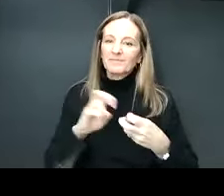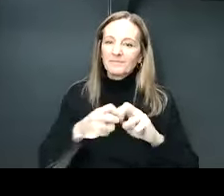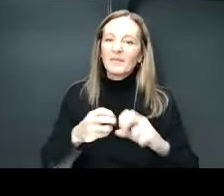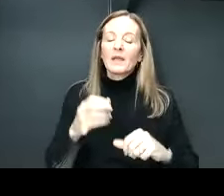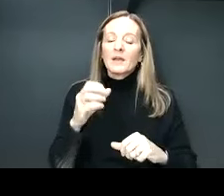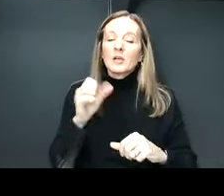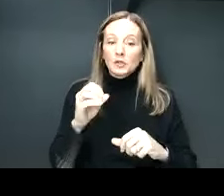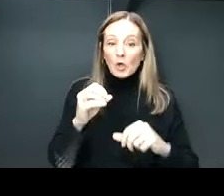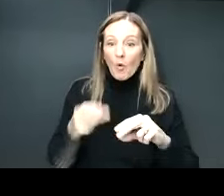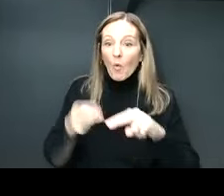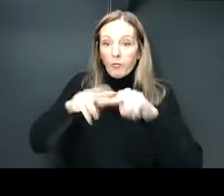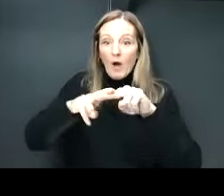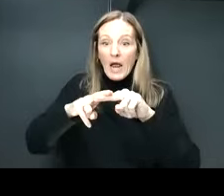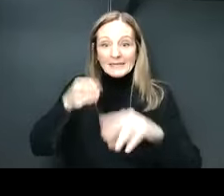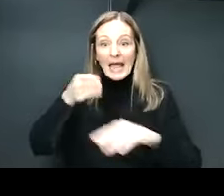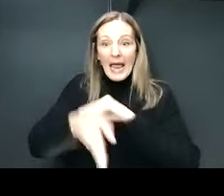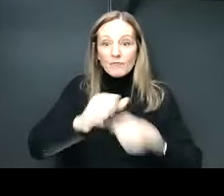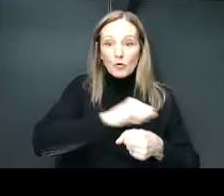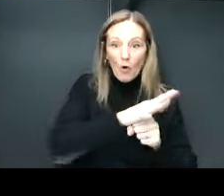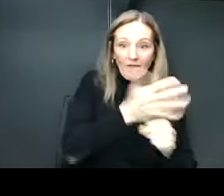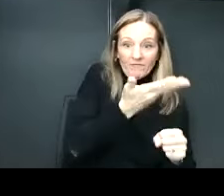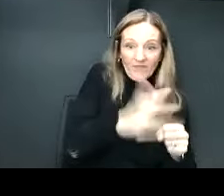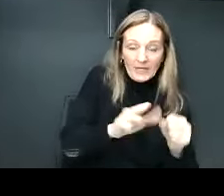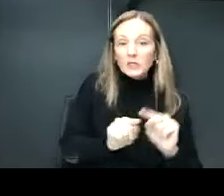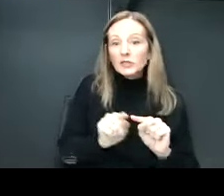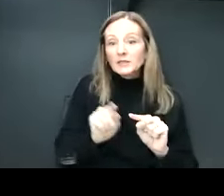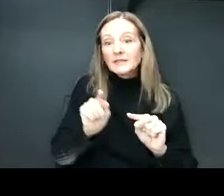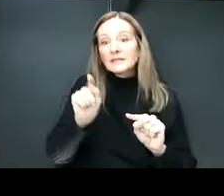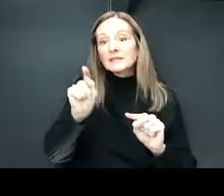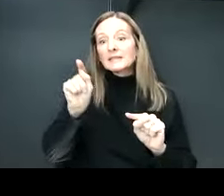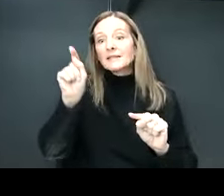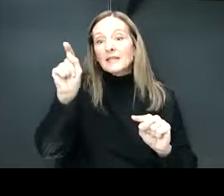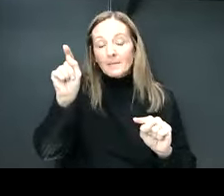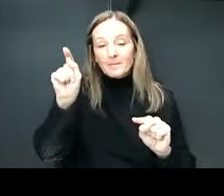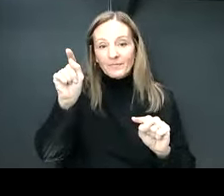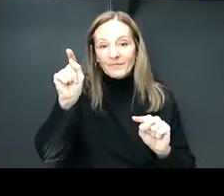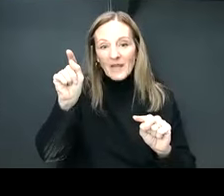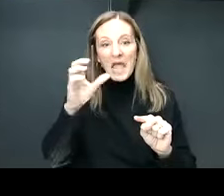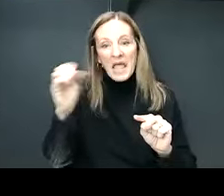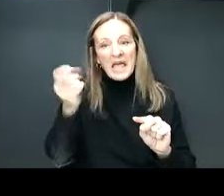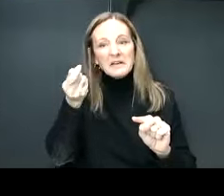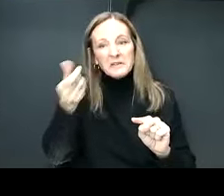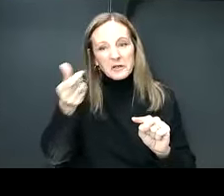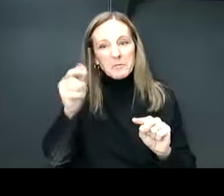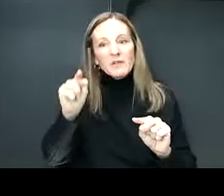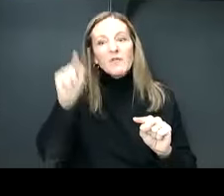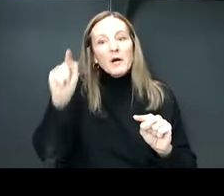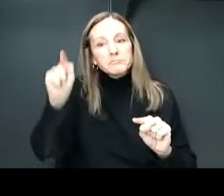after COVID, then we're busting through. We see a new normal. We see a rise. Continued little bit of a rise